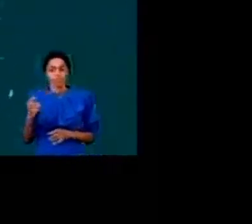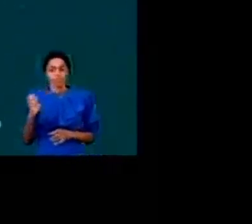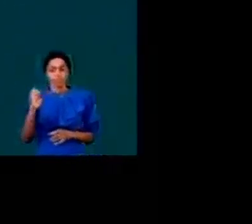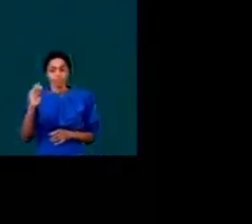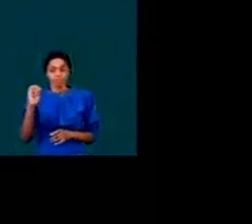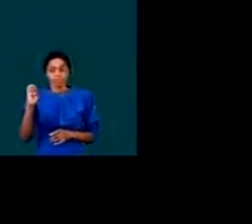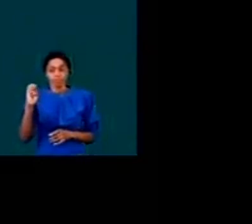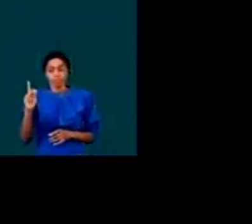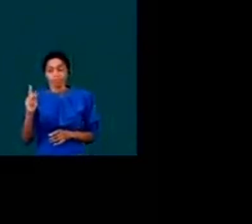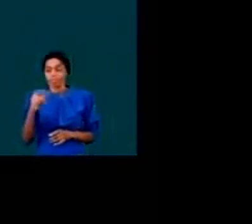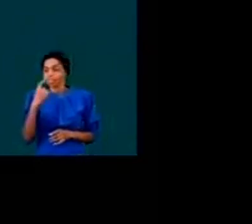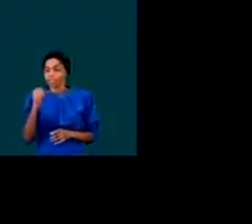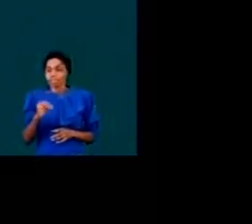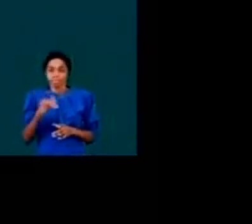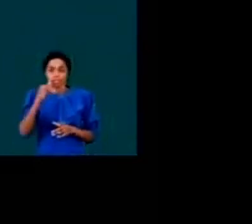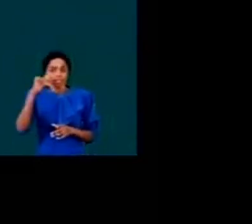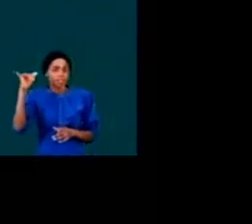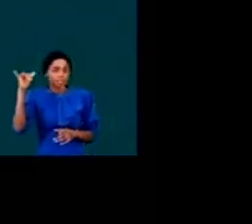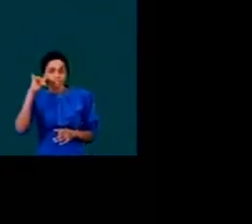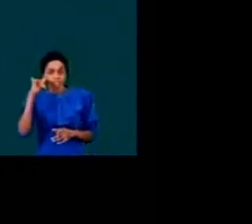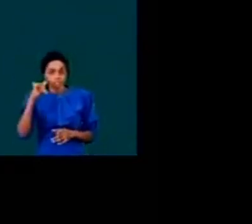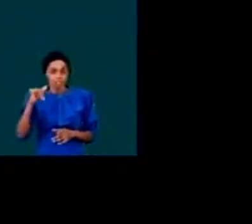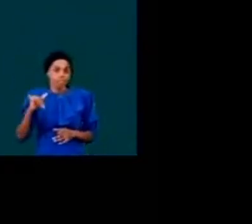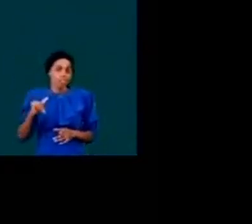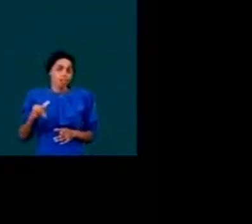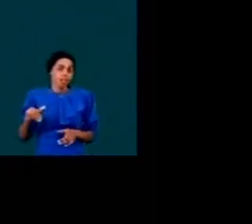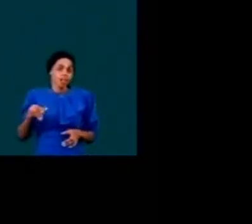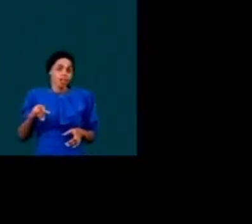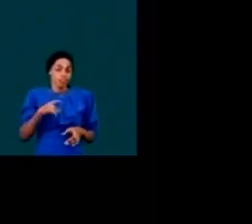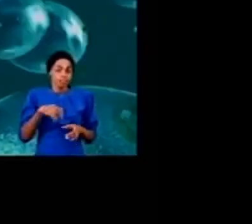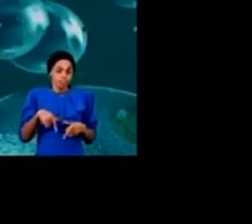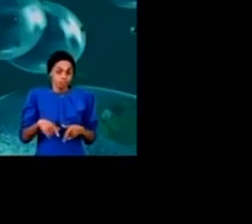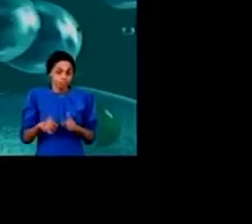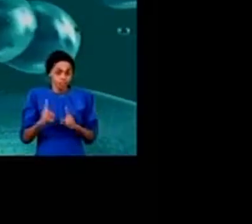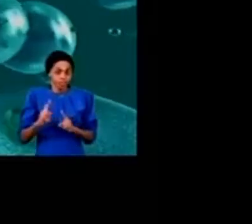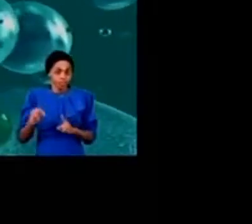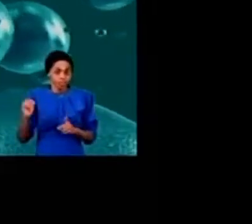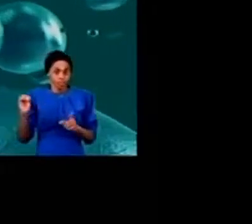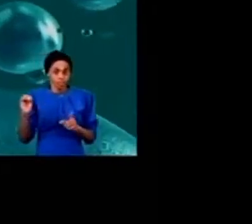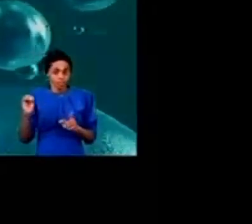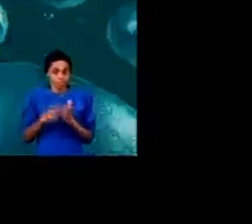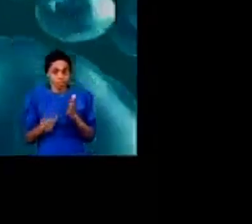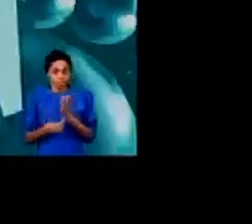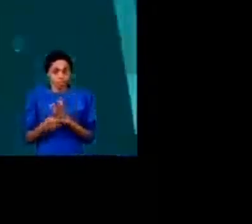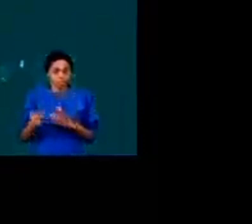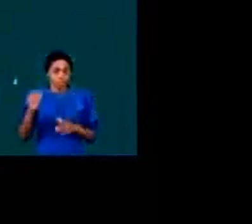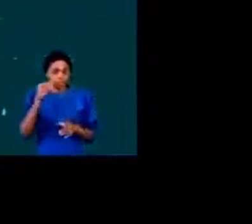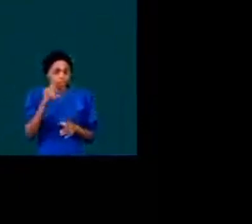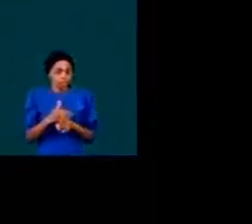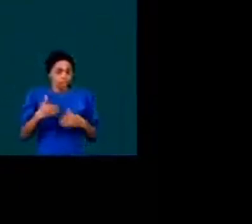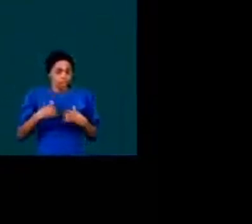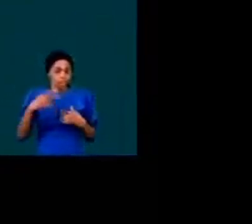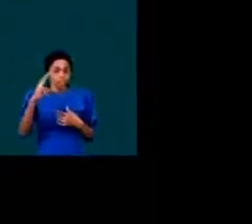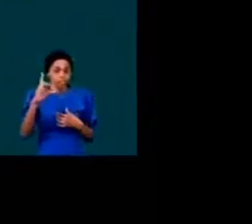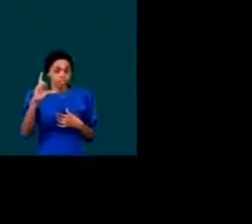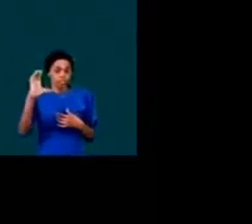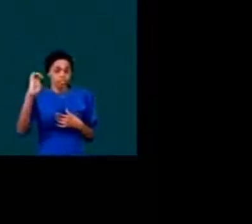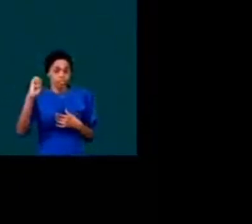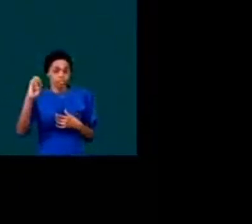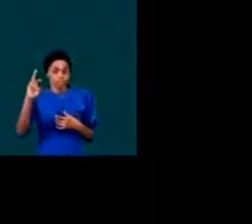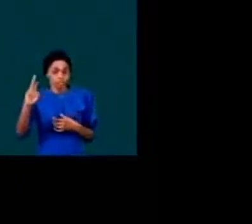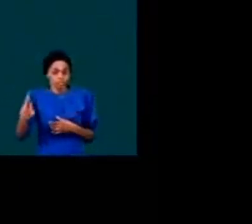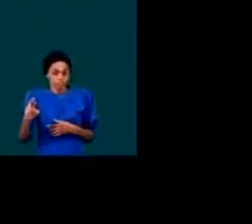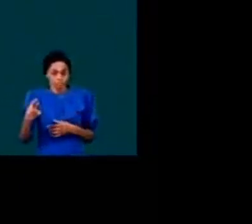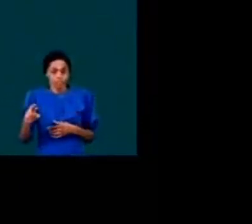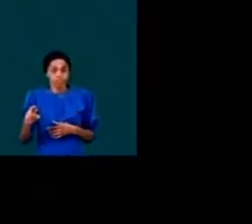suddenly the pain decided to show up and be very serious just during the ministration of the man of God. At the